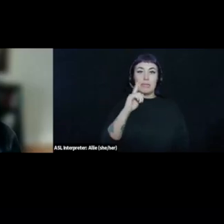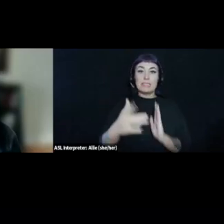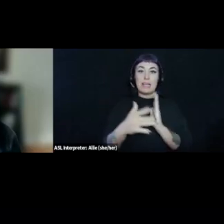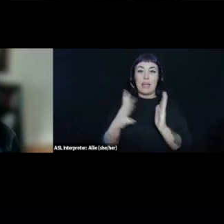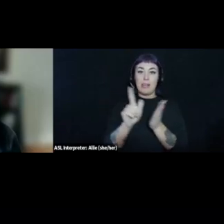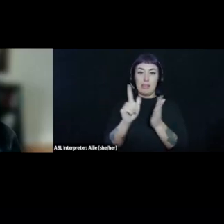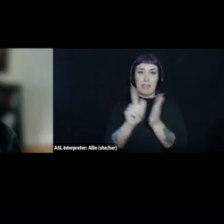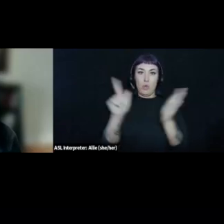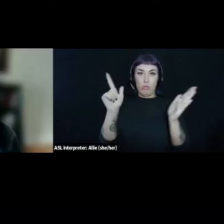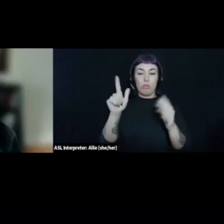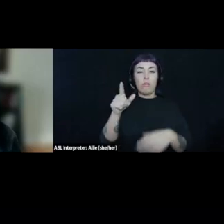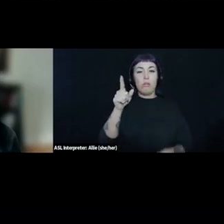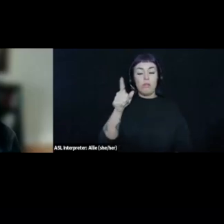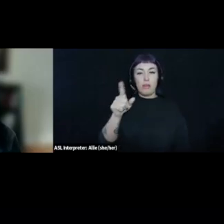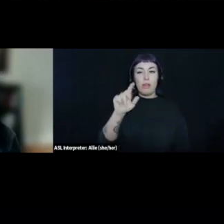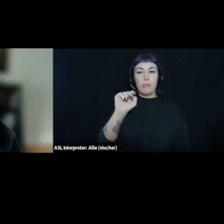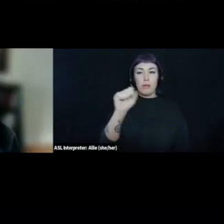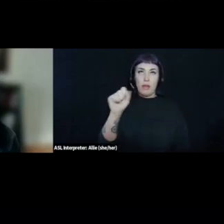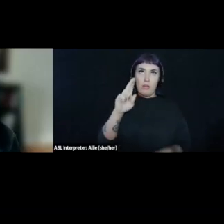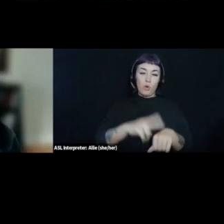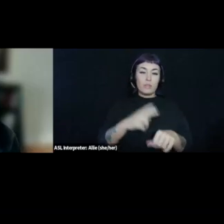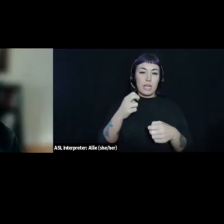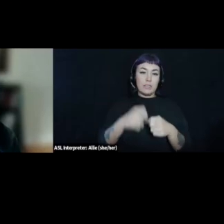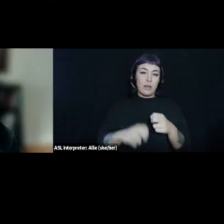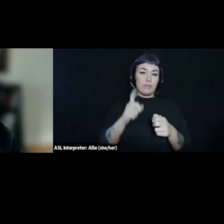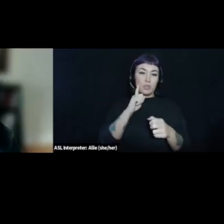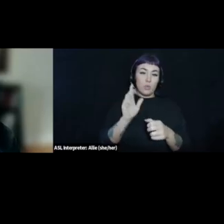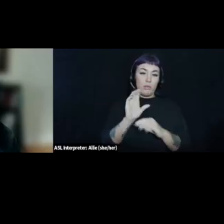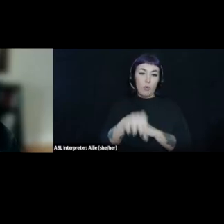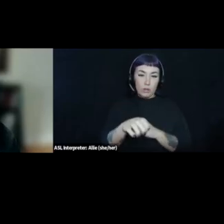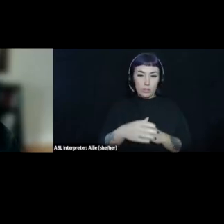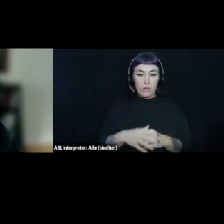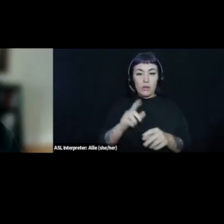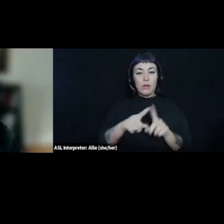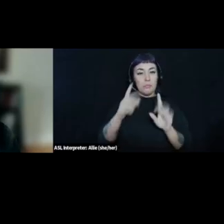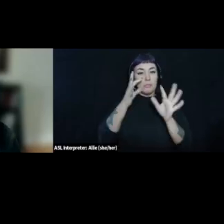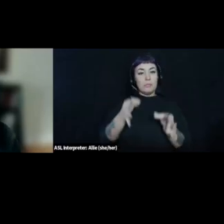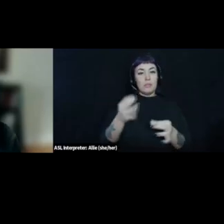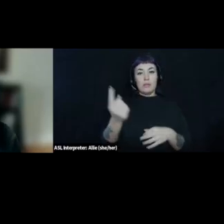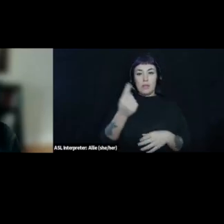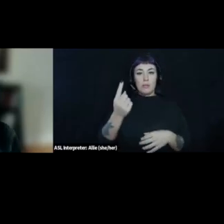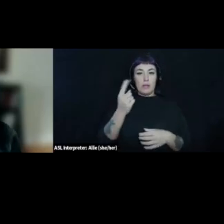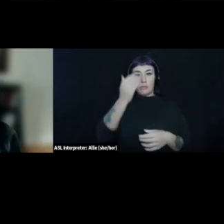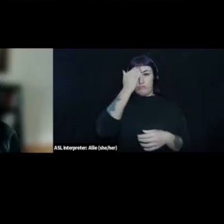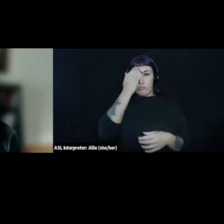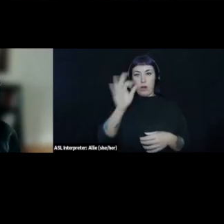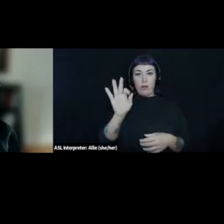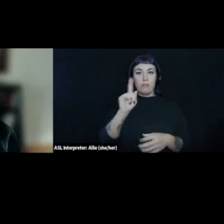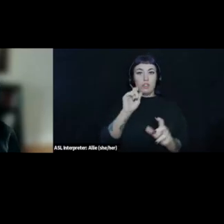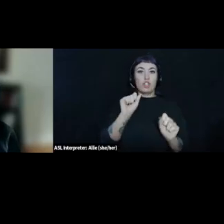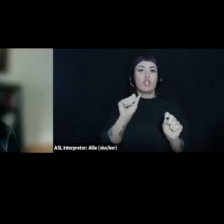in Massachusetts. Of course, that's fairly difficult to enforce, but it's definitely something to be aware of, that there